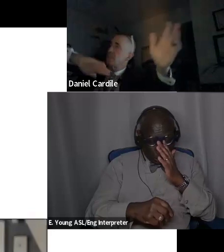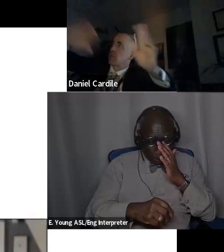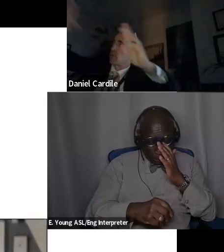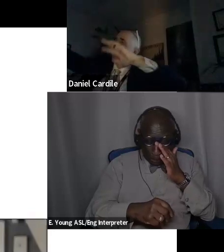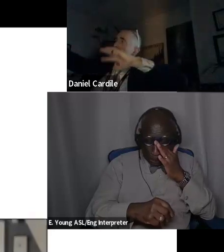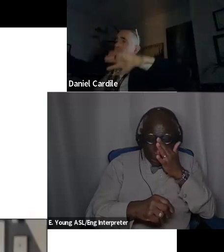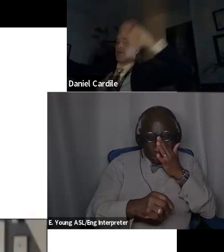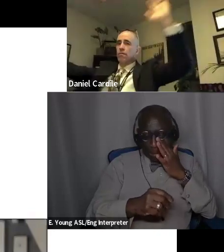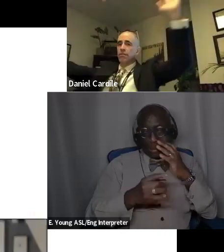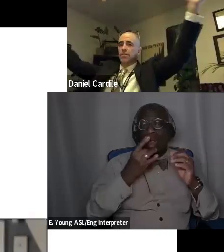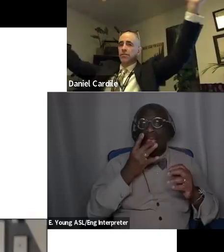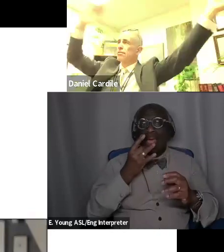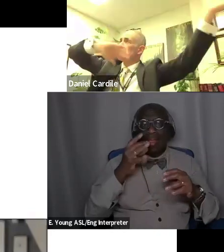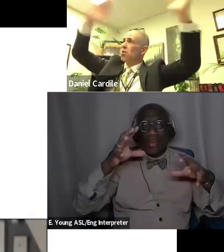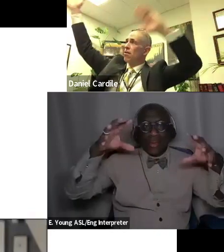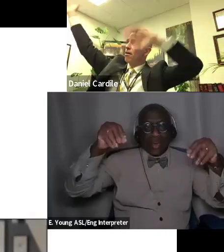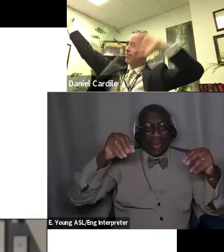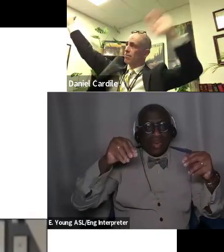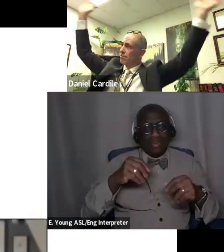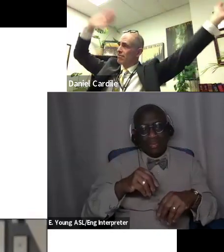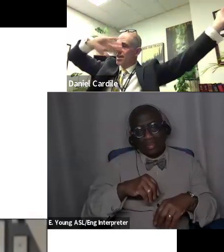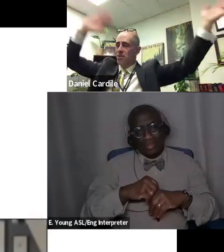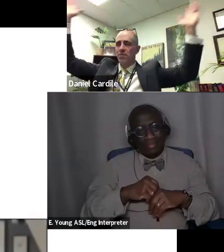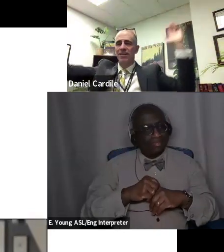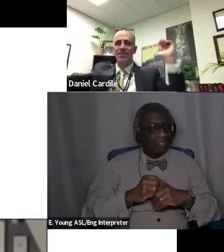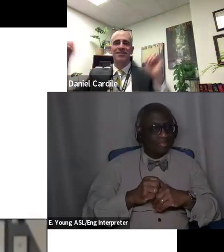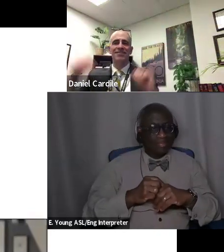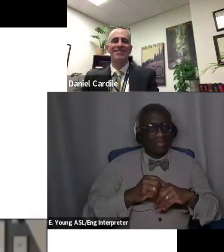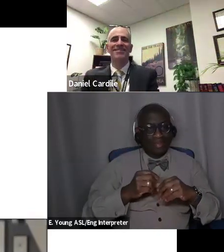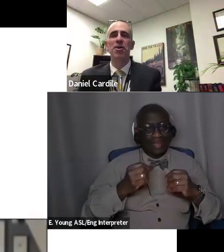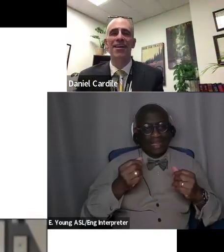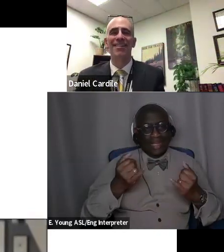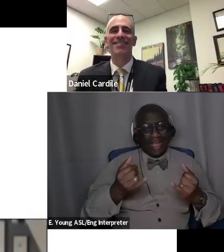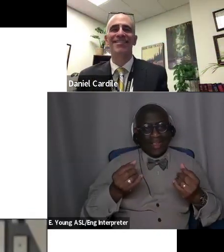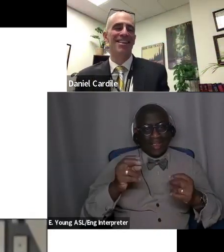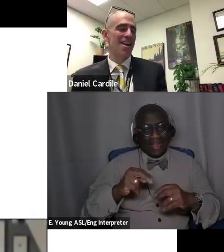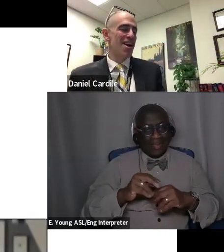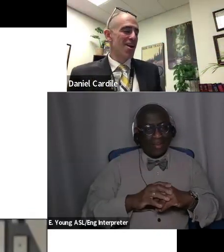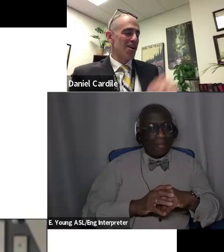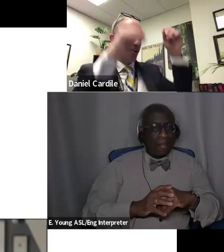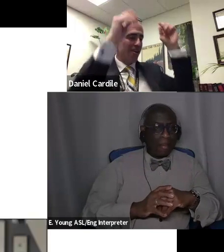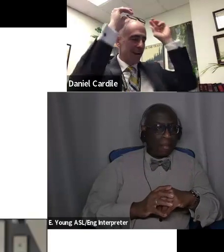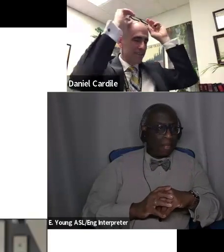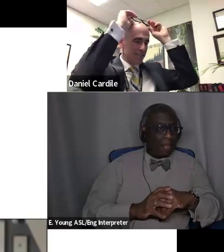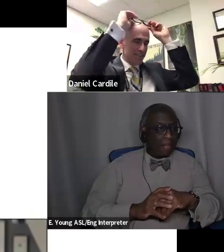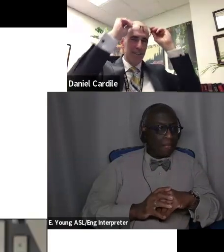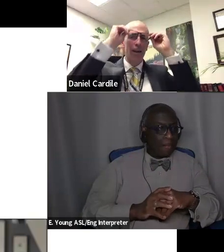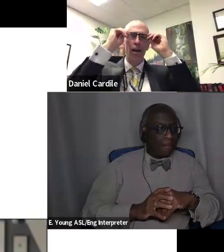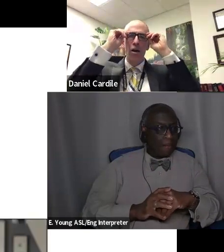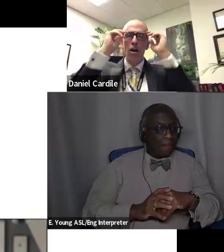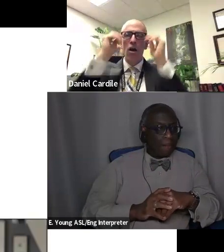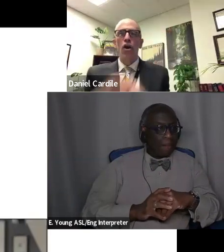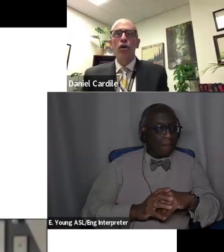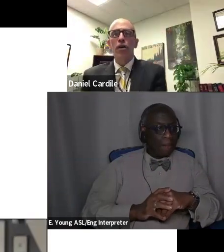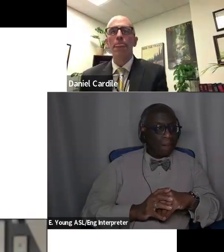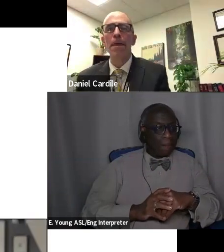Oh, the lights have gone off in my office. All right, now they're back on. Okay. All right.